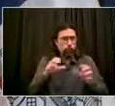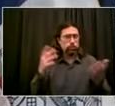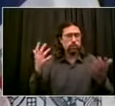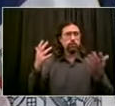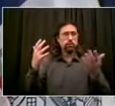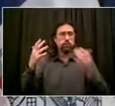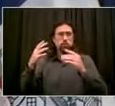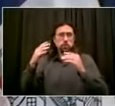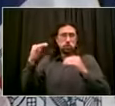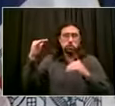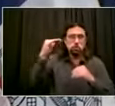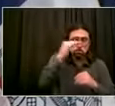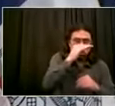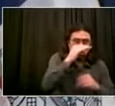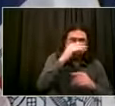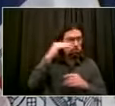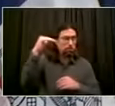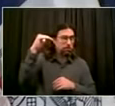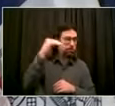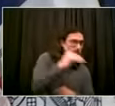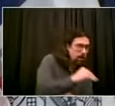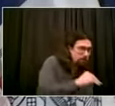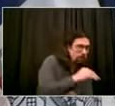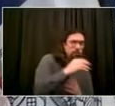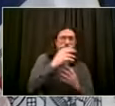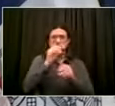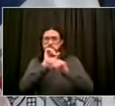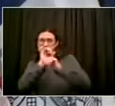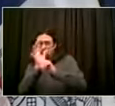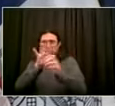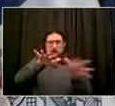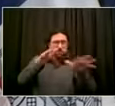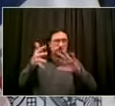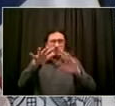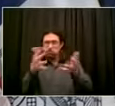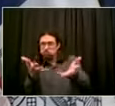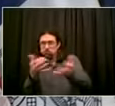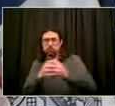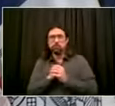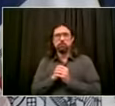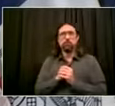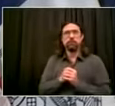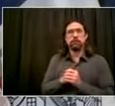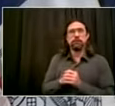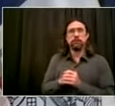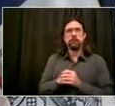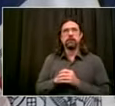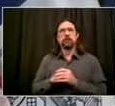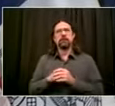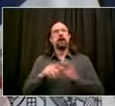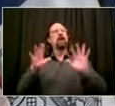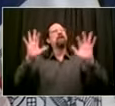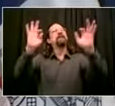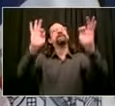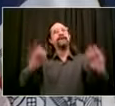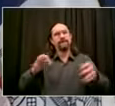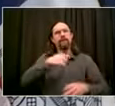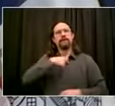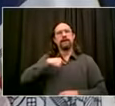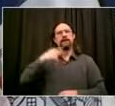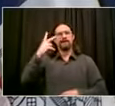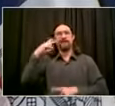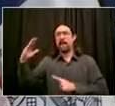Knock on wood, we have every single day more work to do. And again, we're not out of the woods in those red and orange zones.